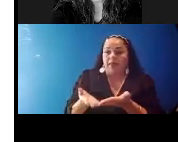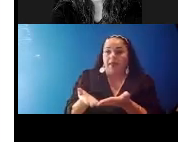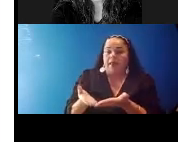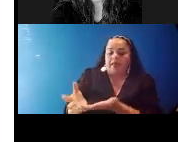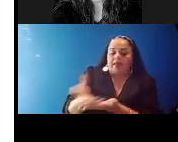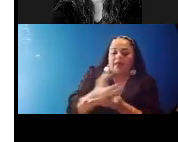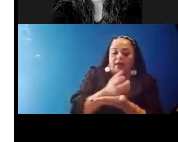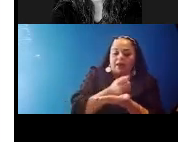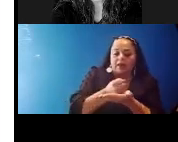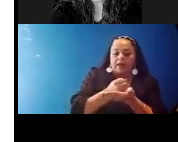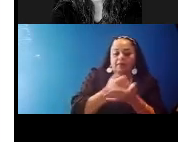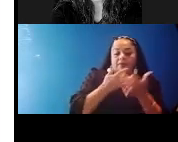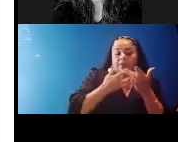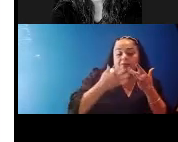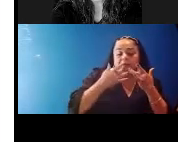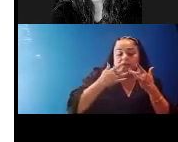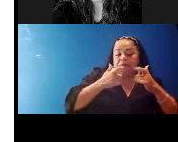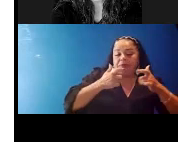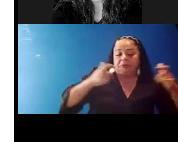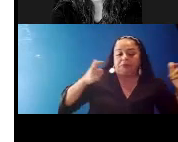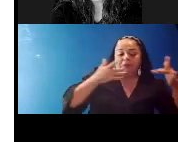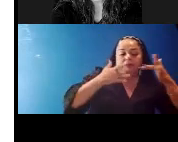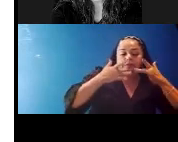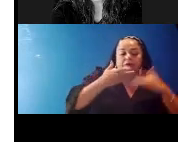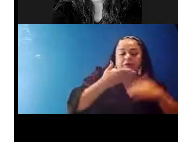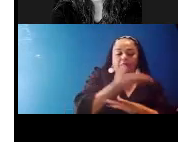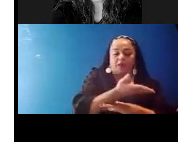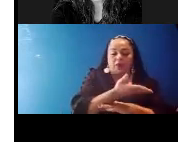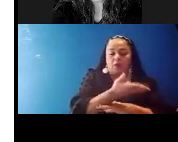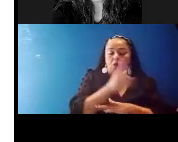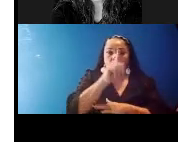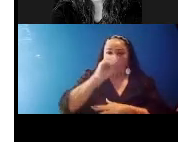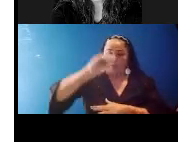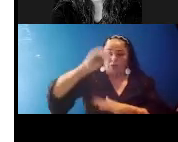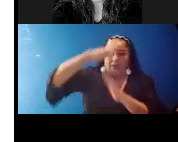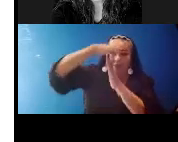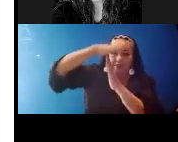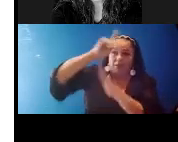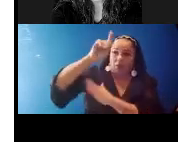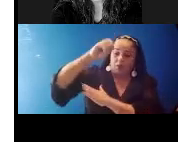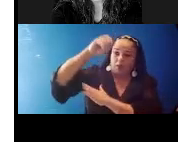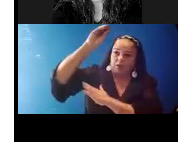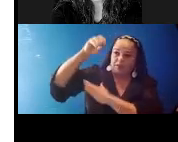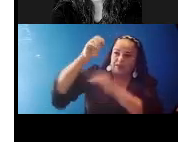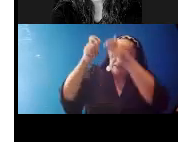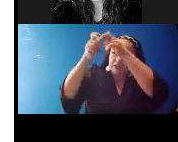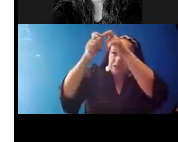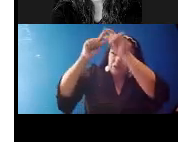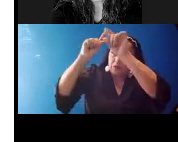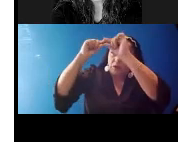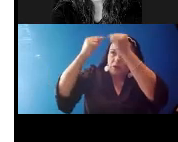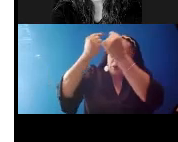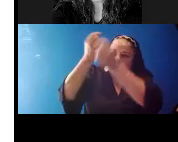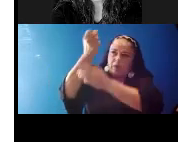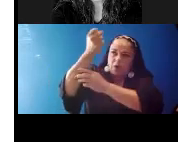the massive disparities there. And really, again, this top 1%, like this small group of elites that really hold a disproportionate